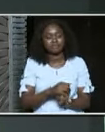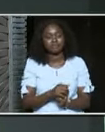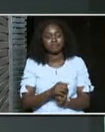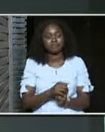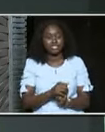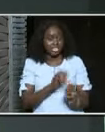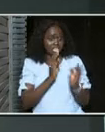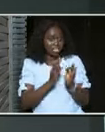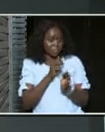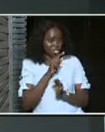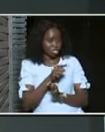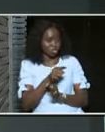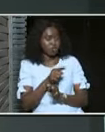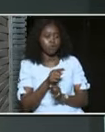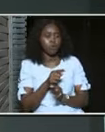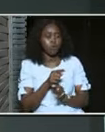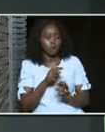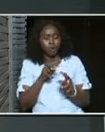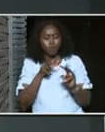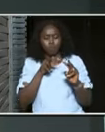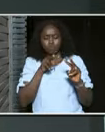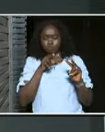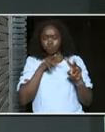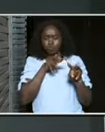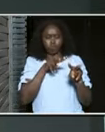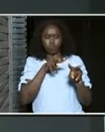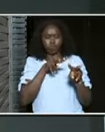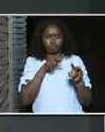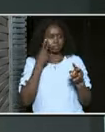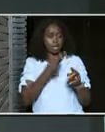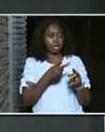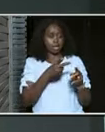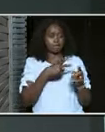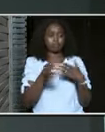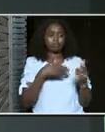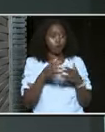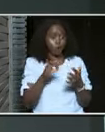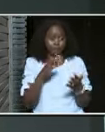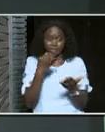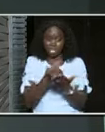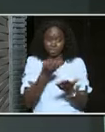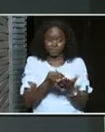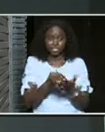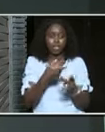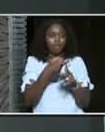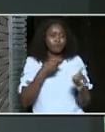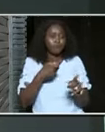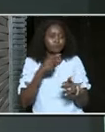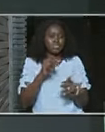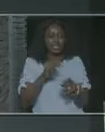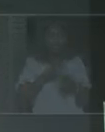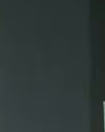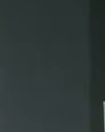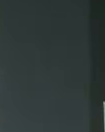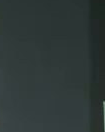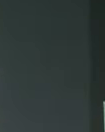if you look at the issue of economy from the practical point of